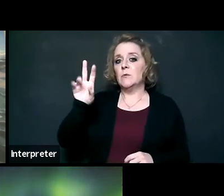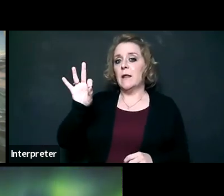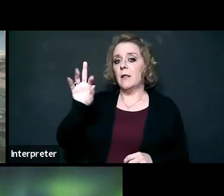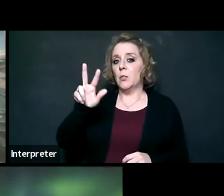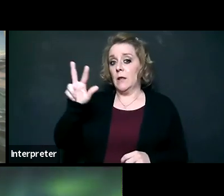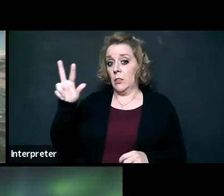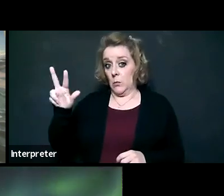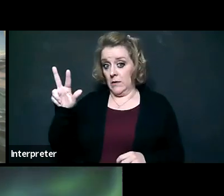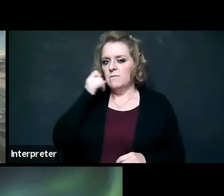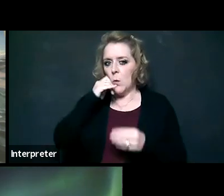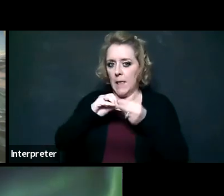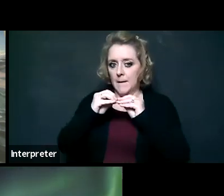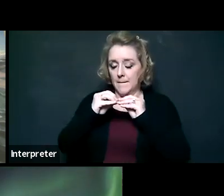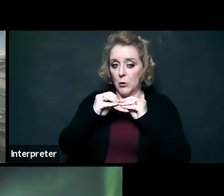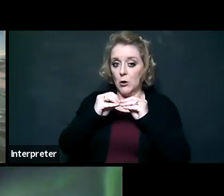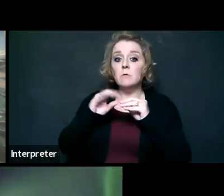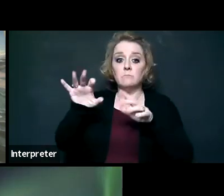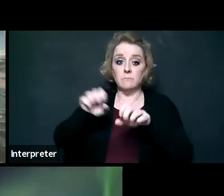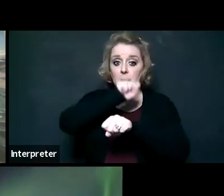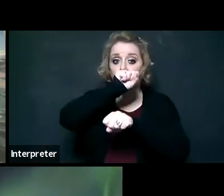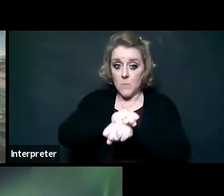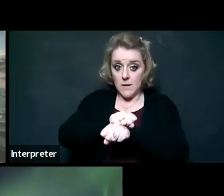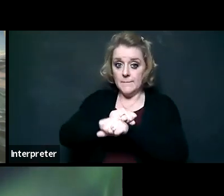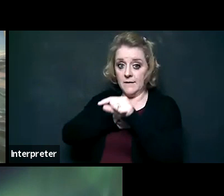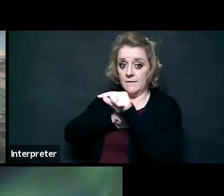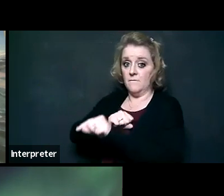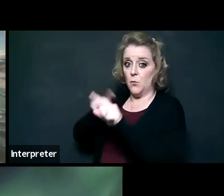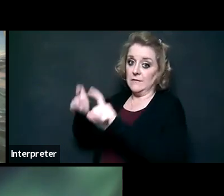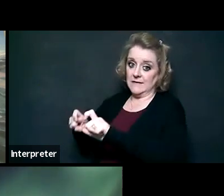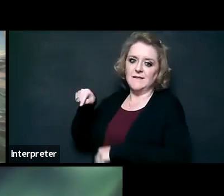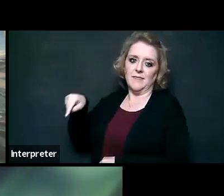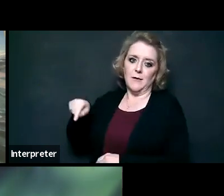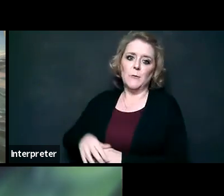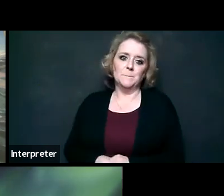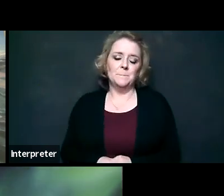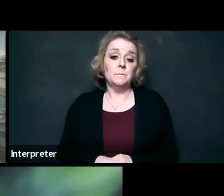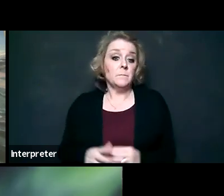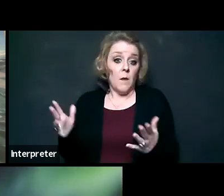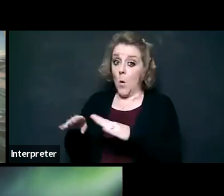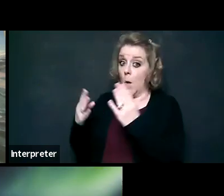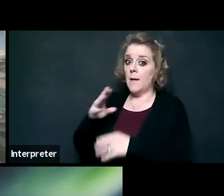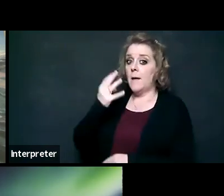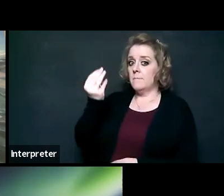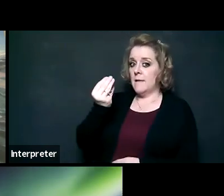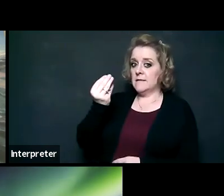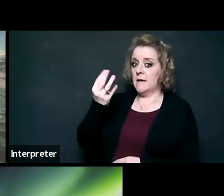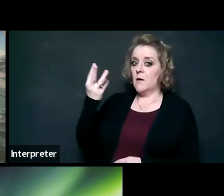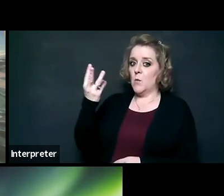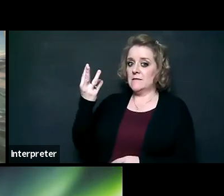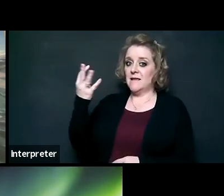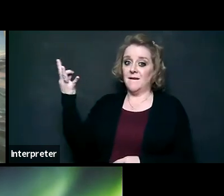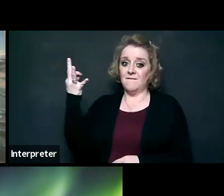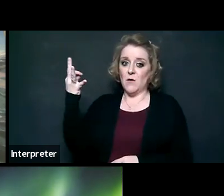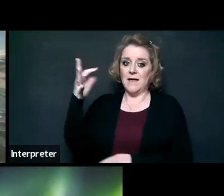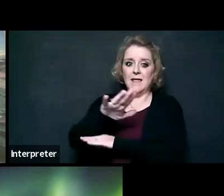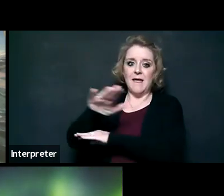775-2933, to get an appointment at that clinic. And we're operating Monday, Wednesday, Friday afternoons right now.